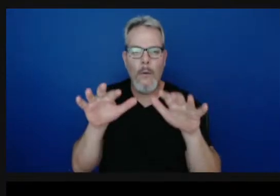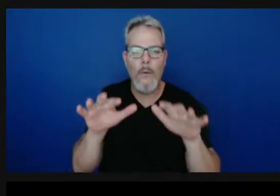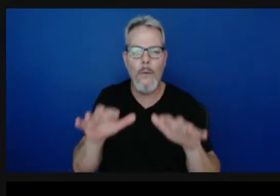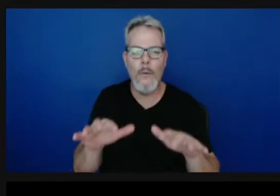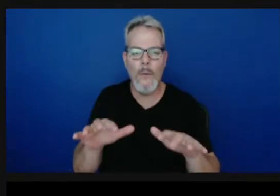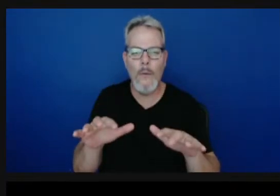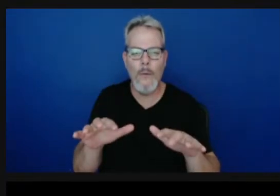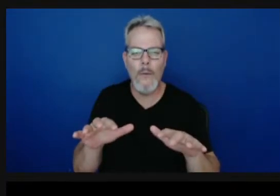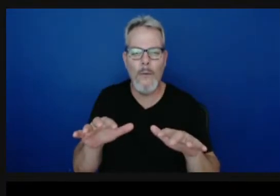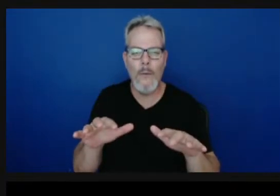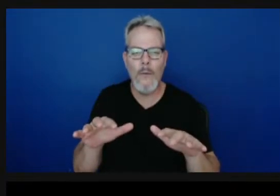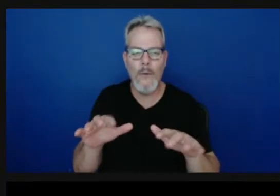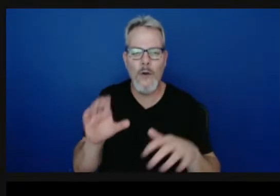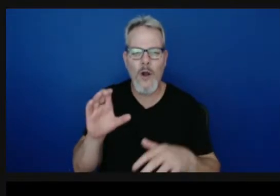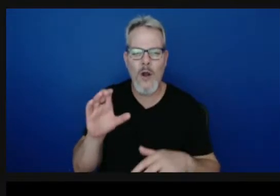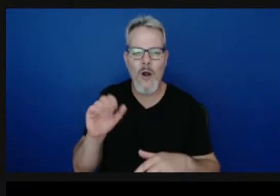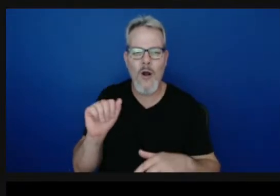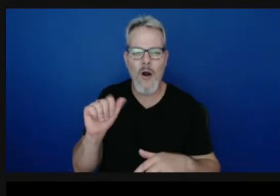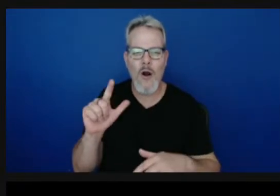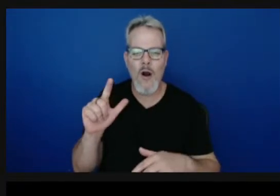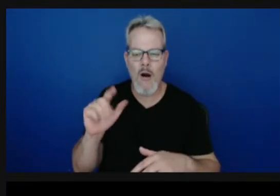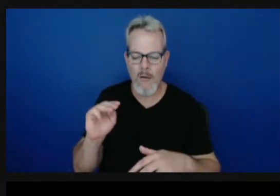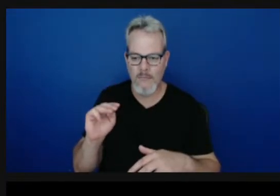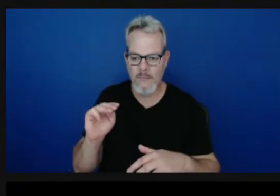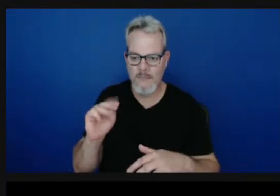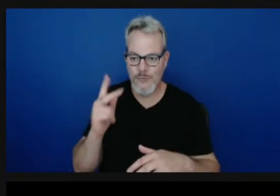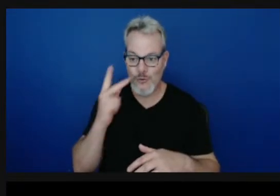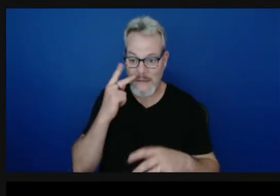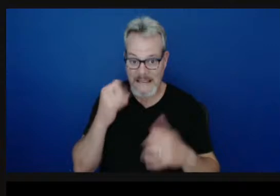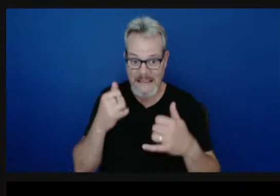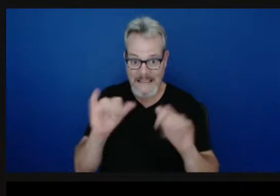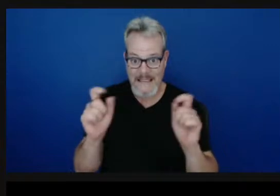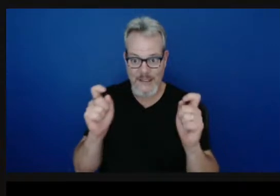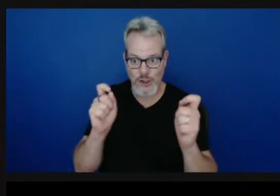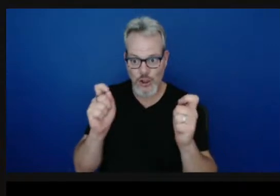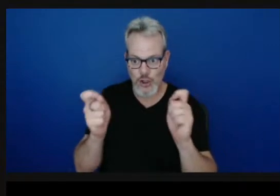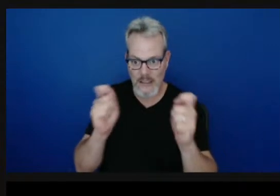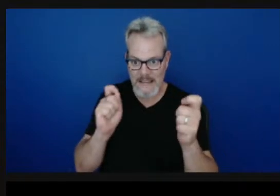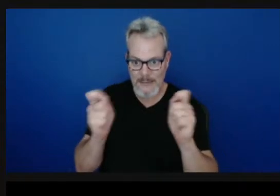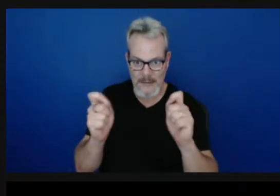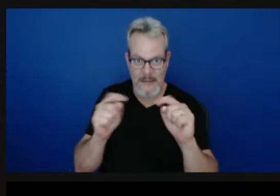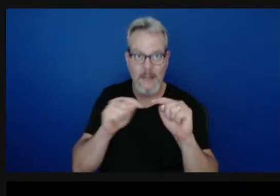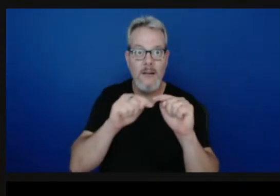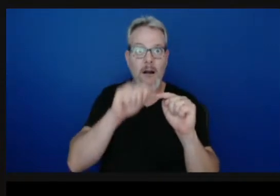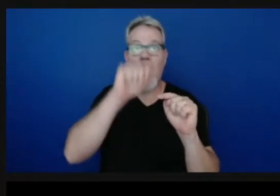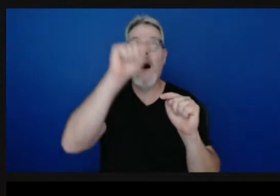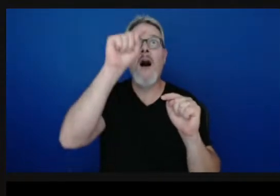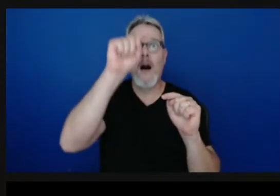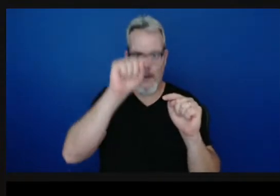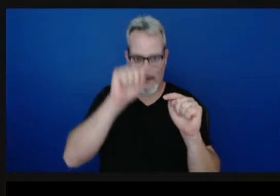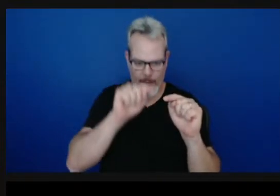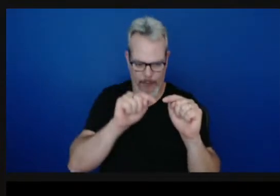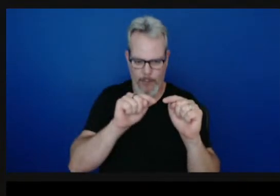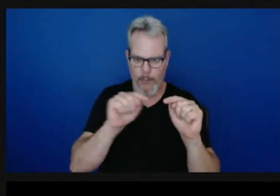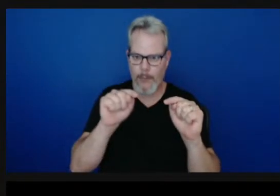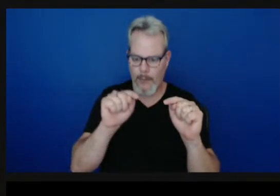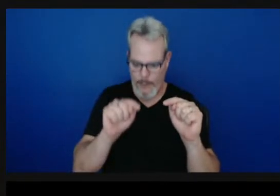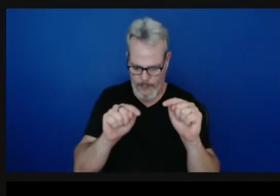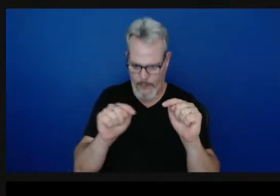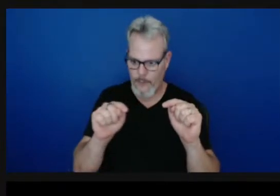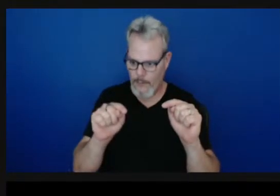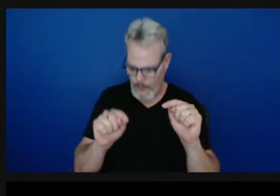and readjustment, still occurring largely, and now it's downshifted even more from that.